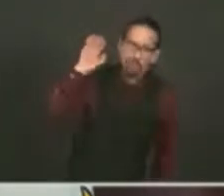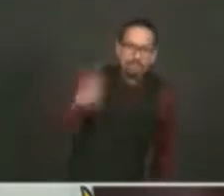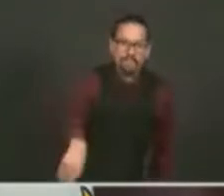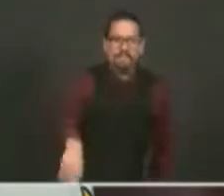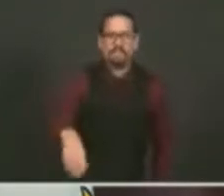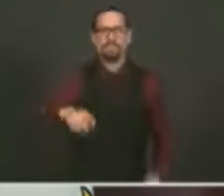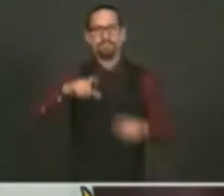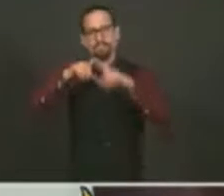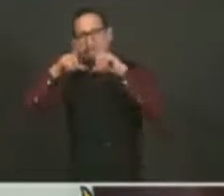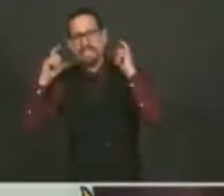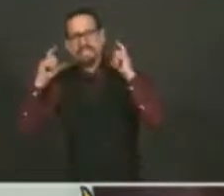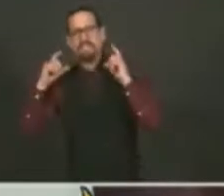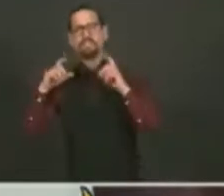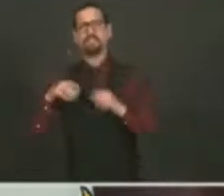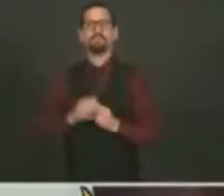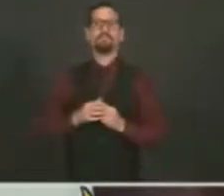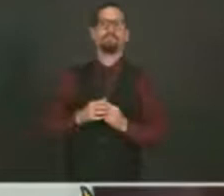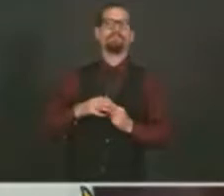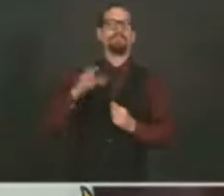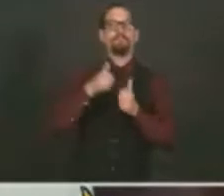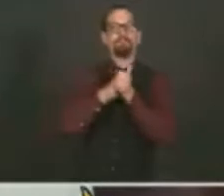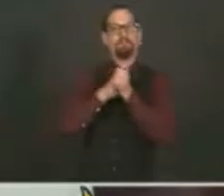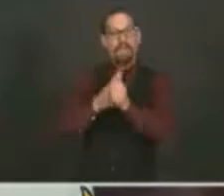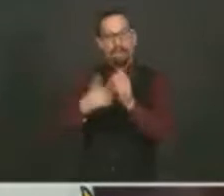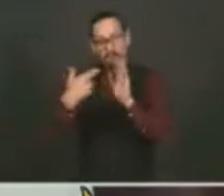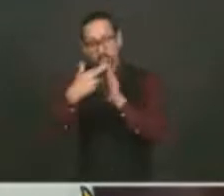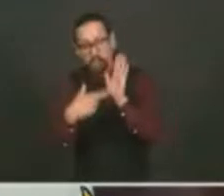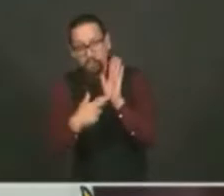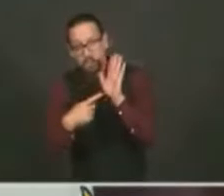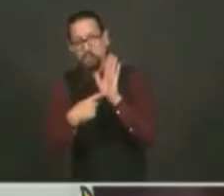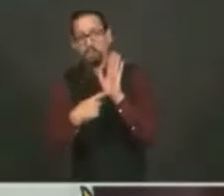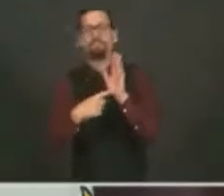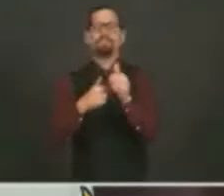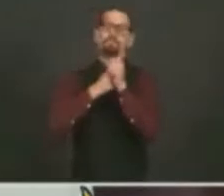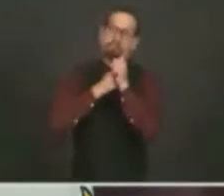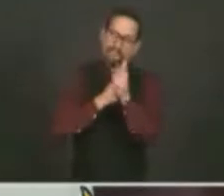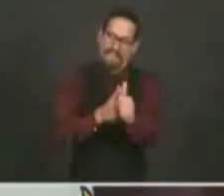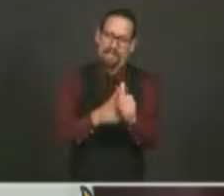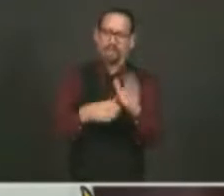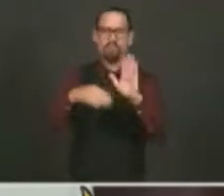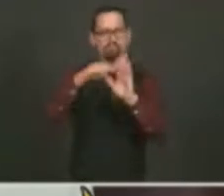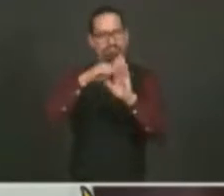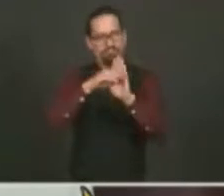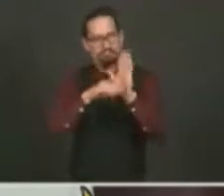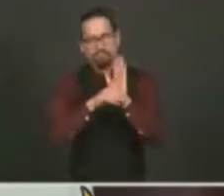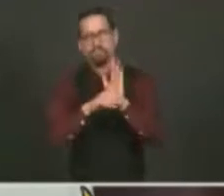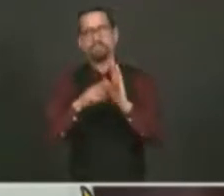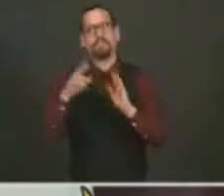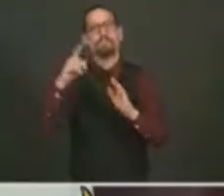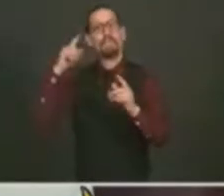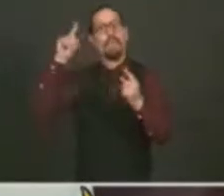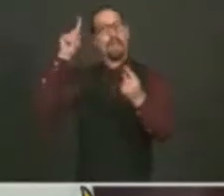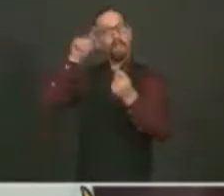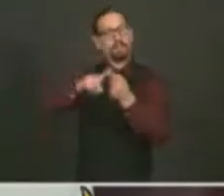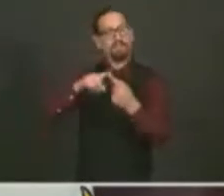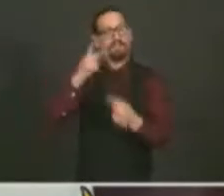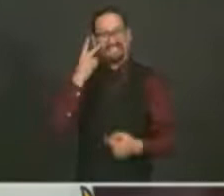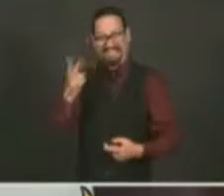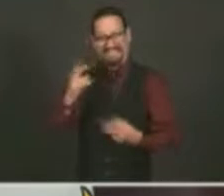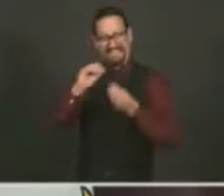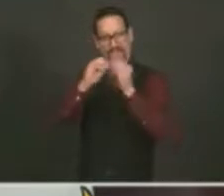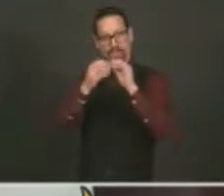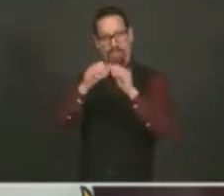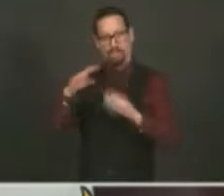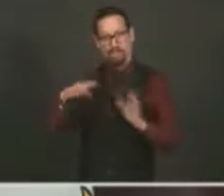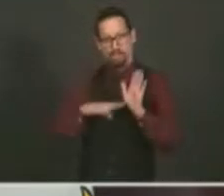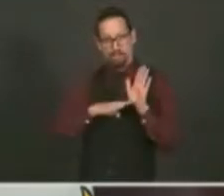recommit ourselves to following the rules so we can go ahead and plateau and bend that curve. So I have one specific ask today of every